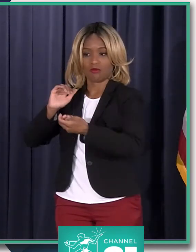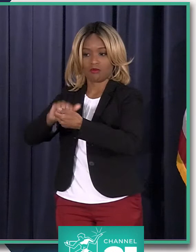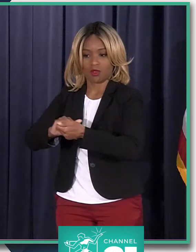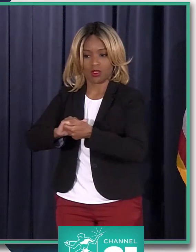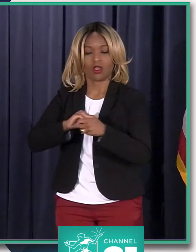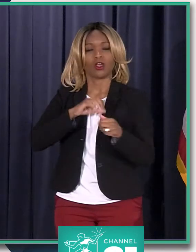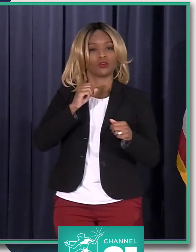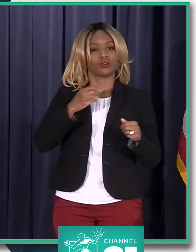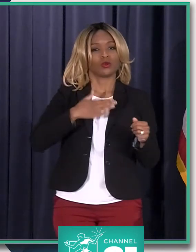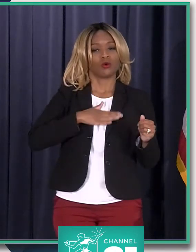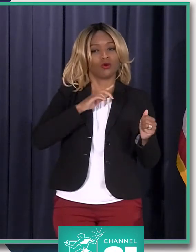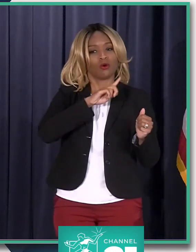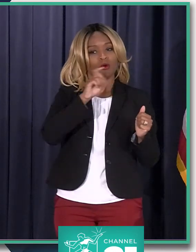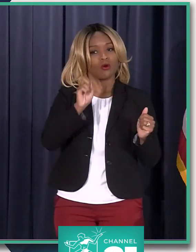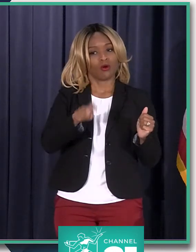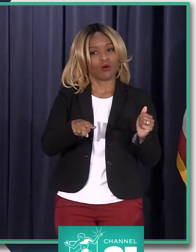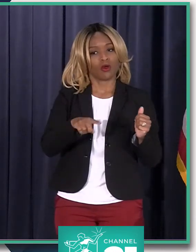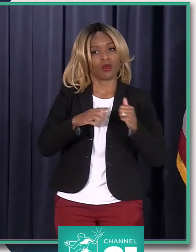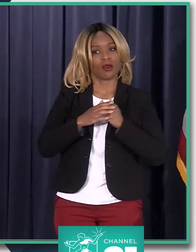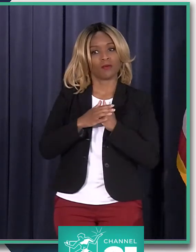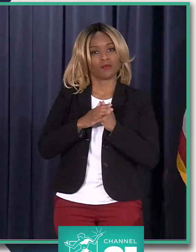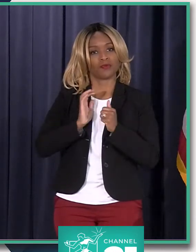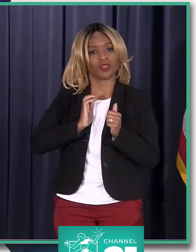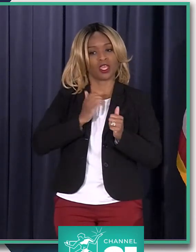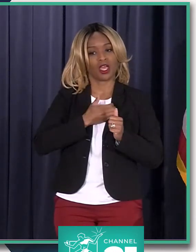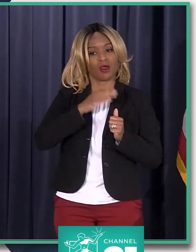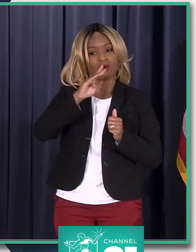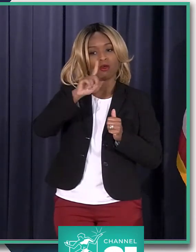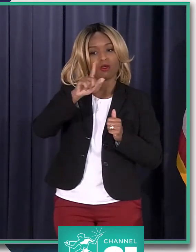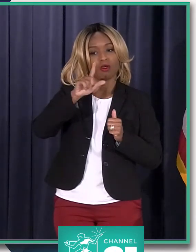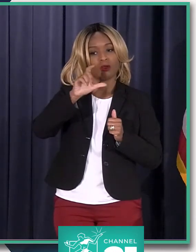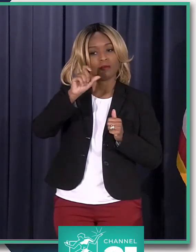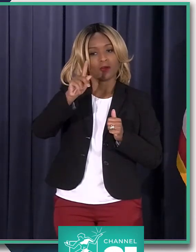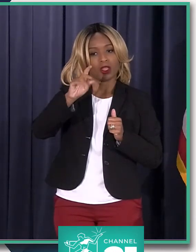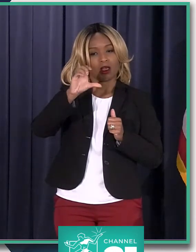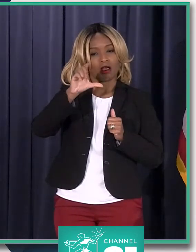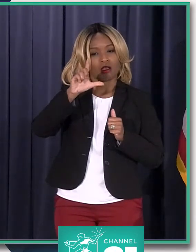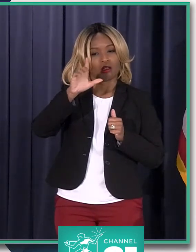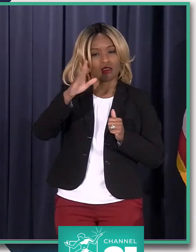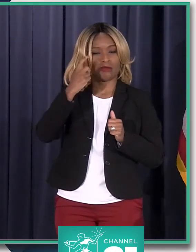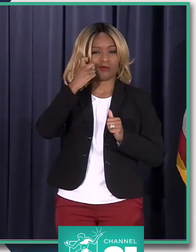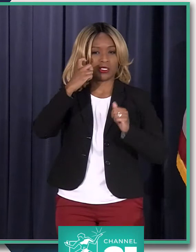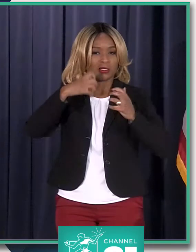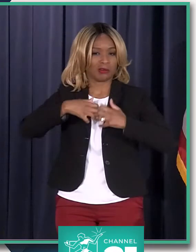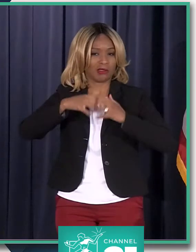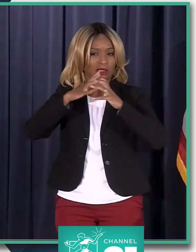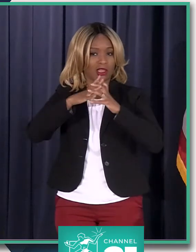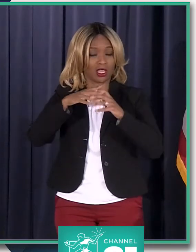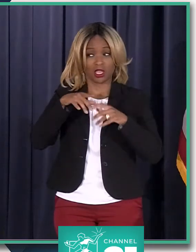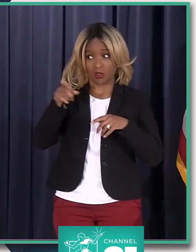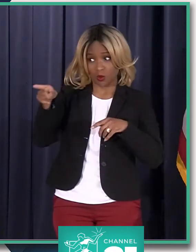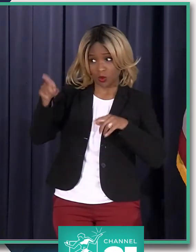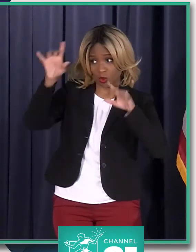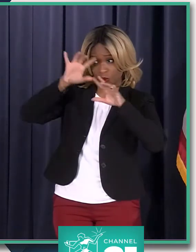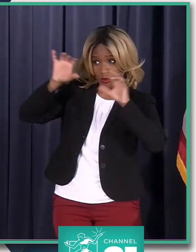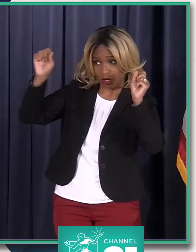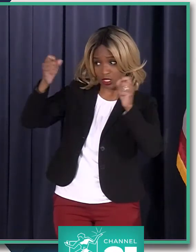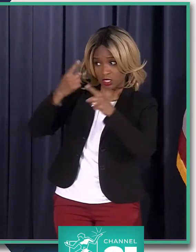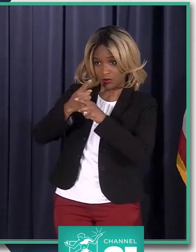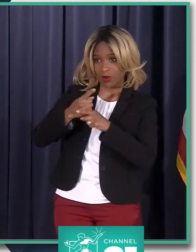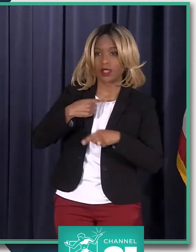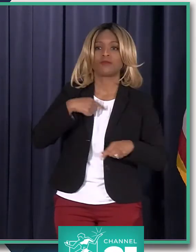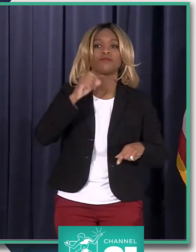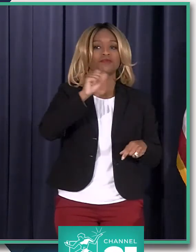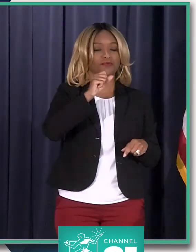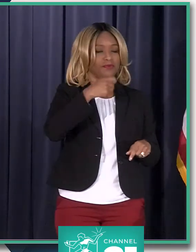So the question is, so we've, our block club is newly formed. So you're the president?